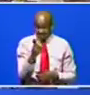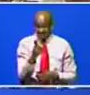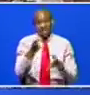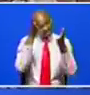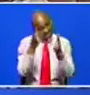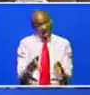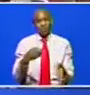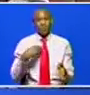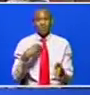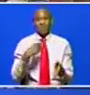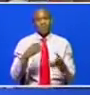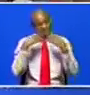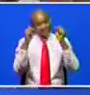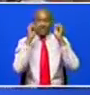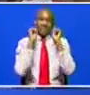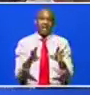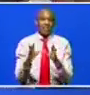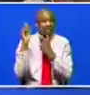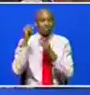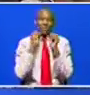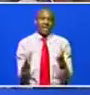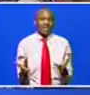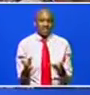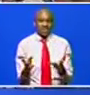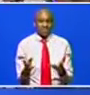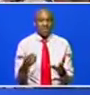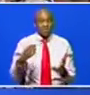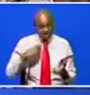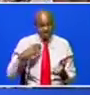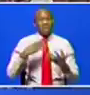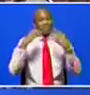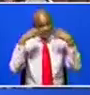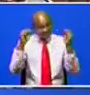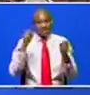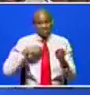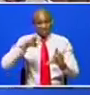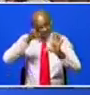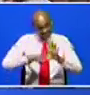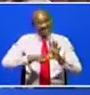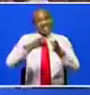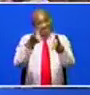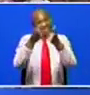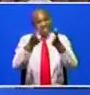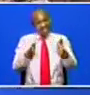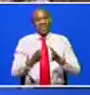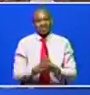Sasa mimi sana sio rais mutarajiwa. Mimi ni rais ambaye amekalia kiti.